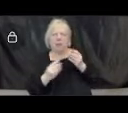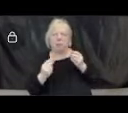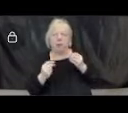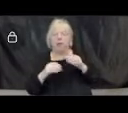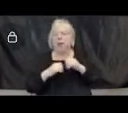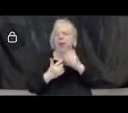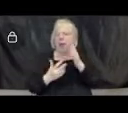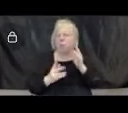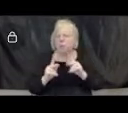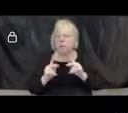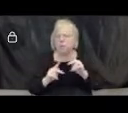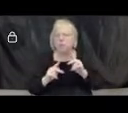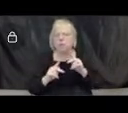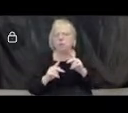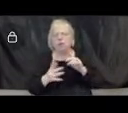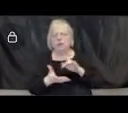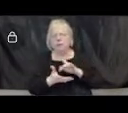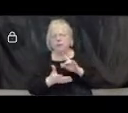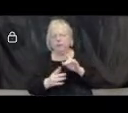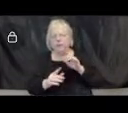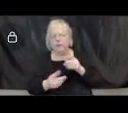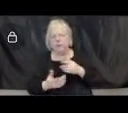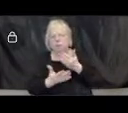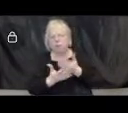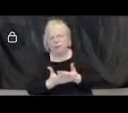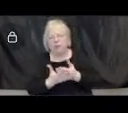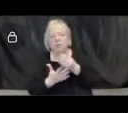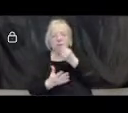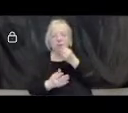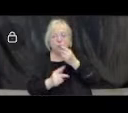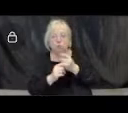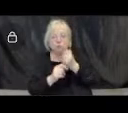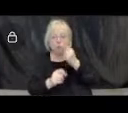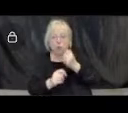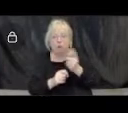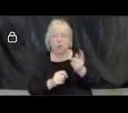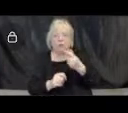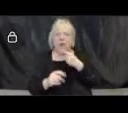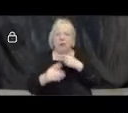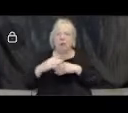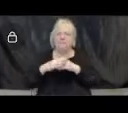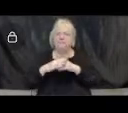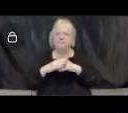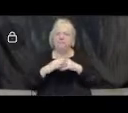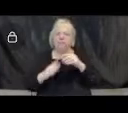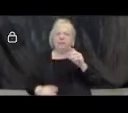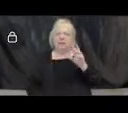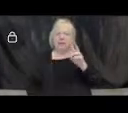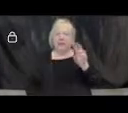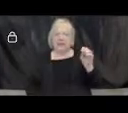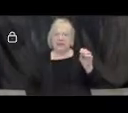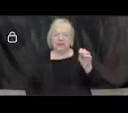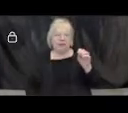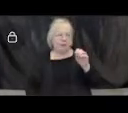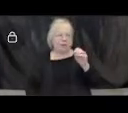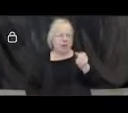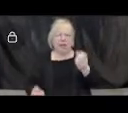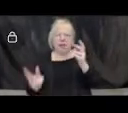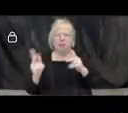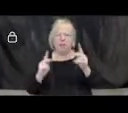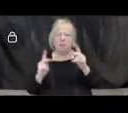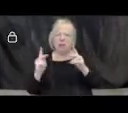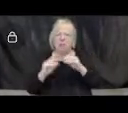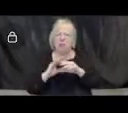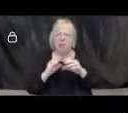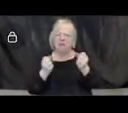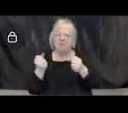people accessing the food truck in the area? If you say that the maximum is going to be 60, I mean, how many people is going to be in a